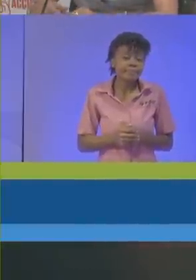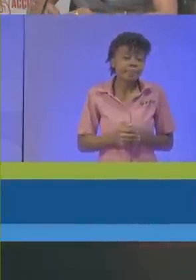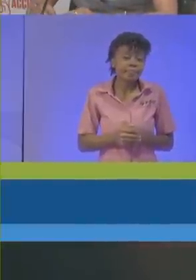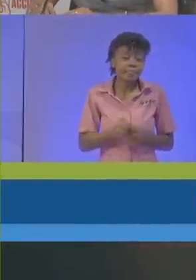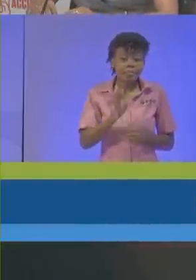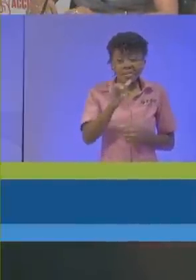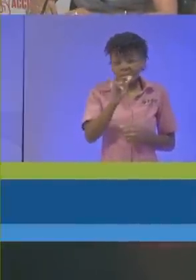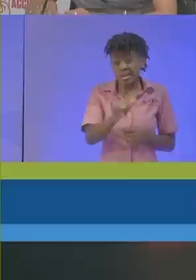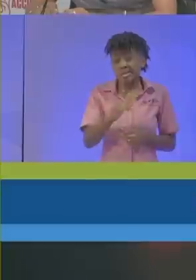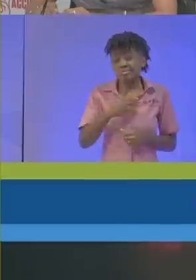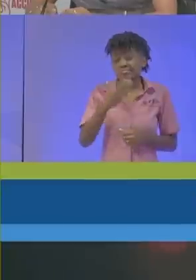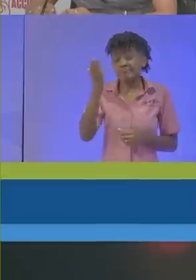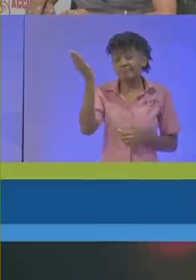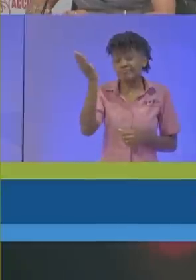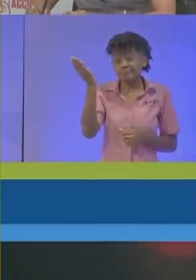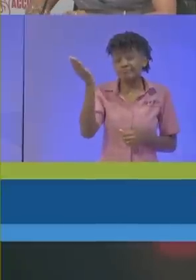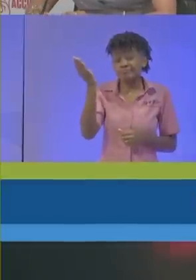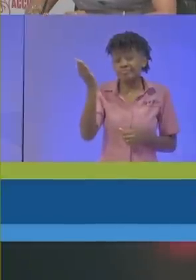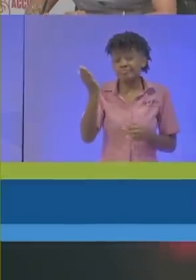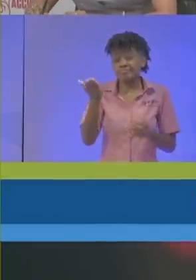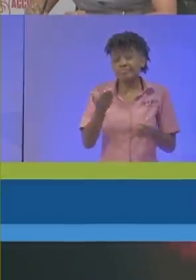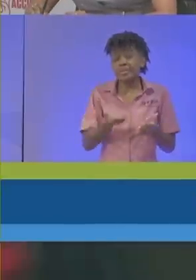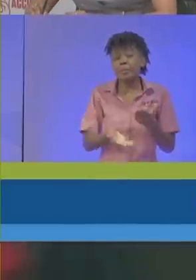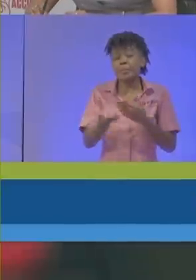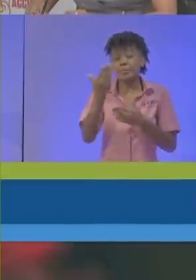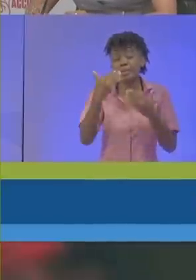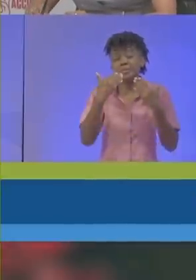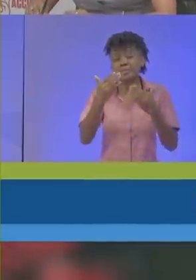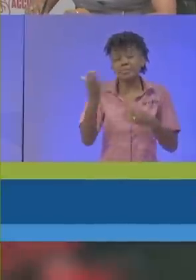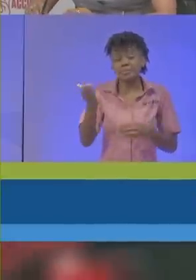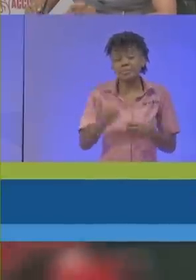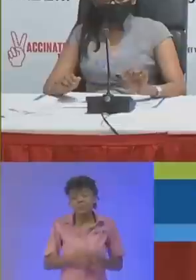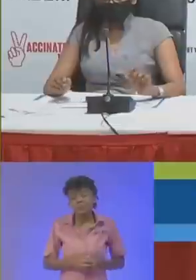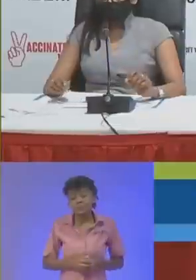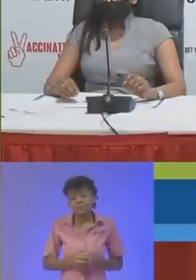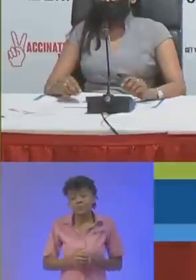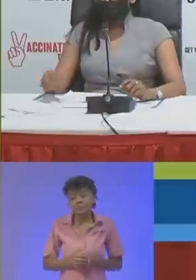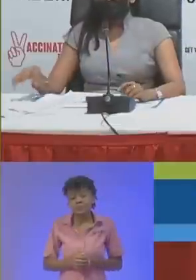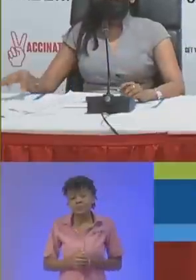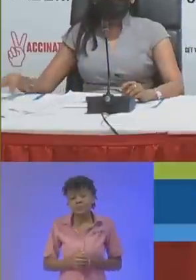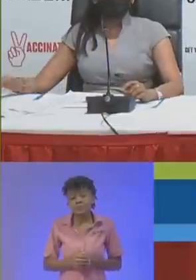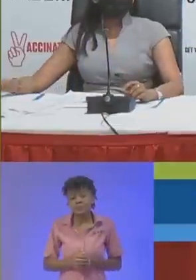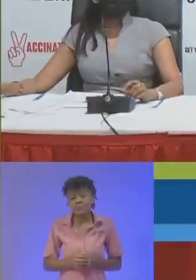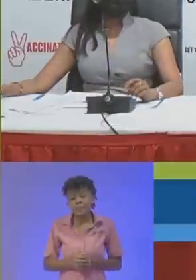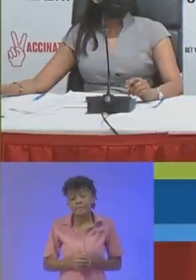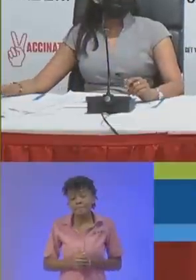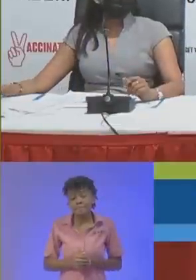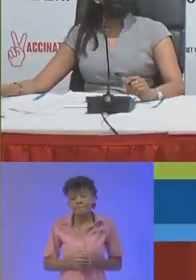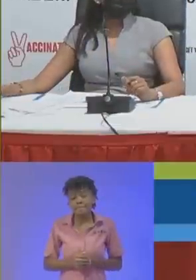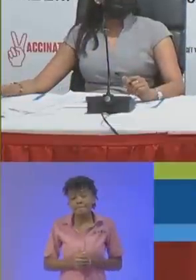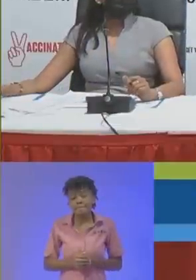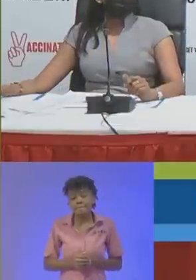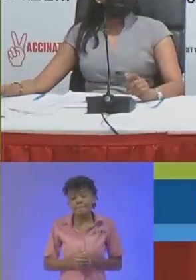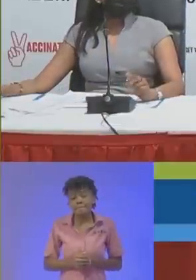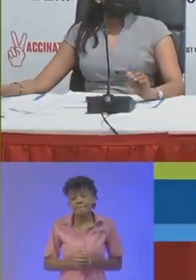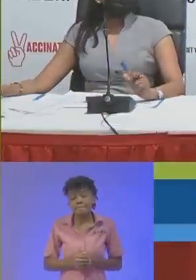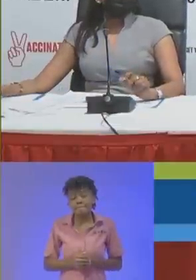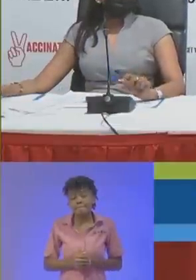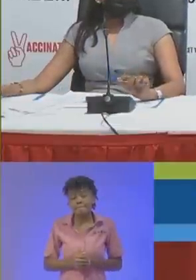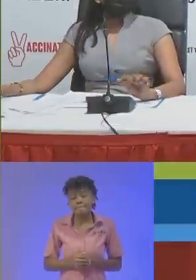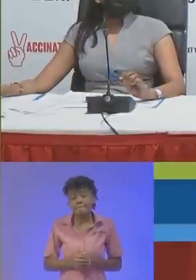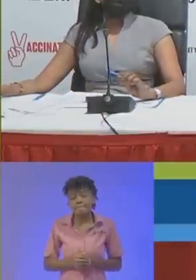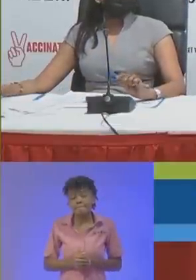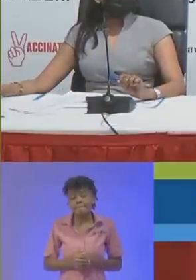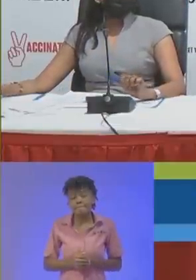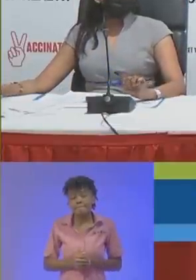presentation for today. Thank you very much, Candace. Thank you very much, Ms. Sukchan, and we really appreciate